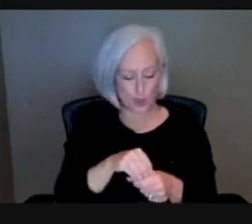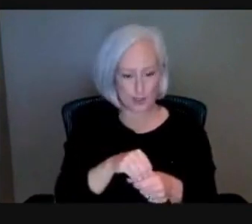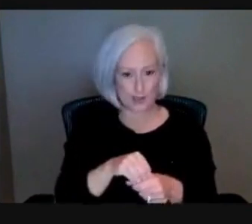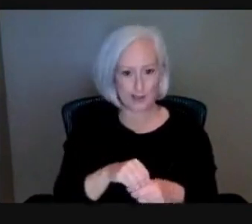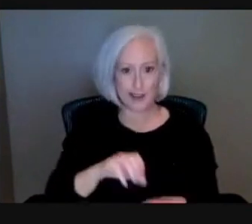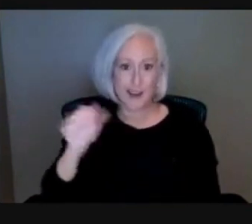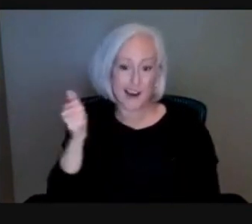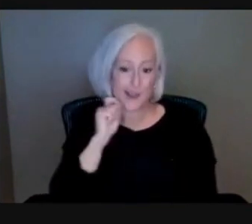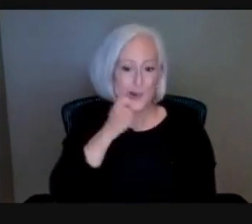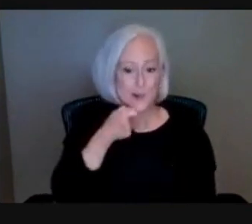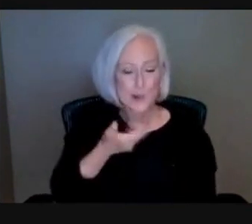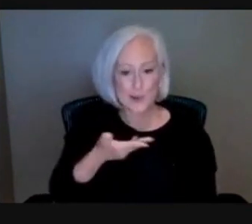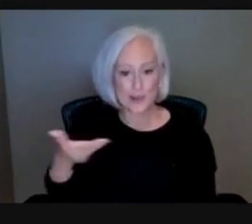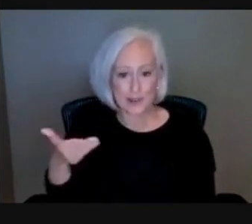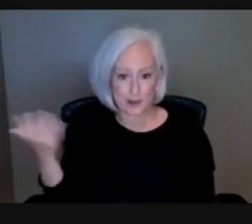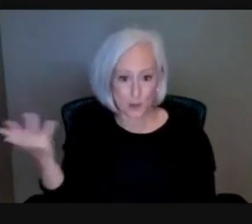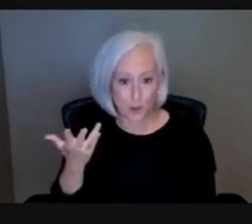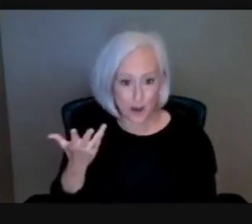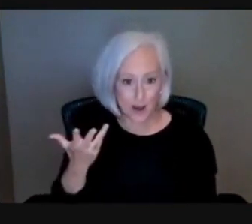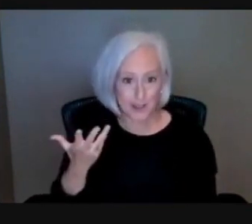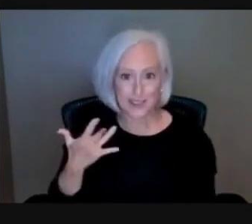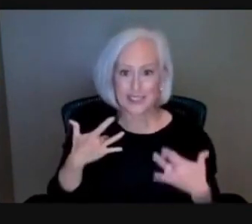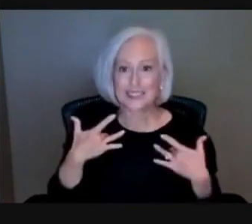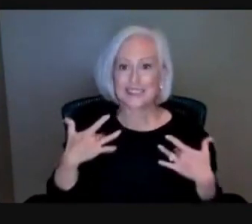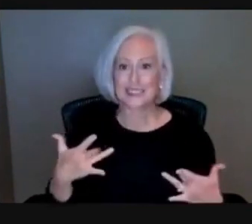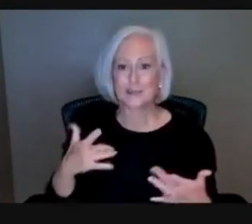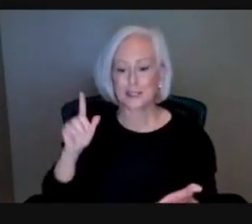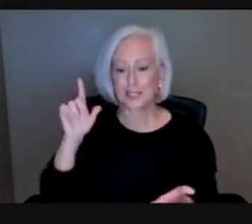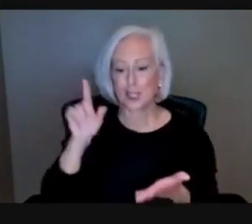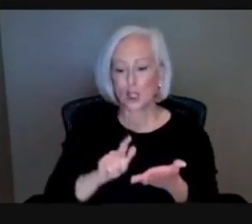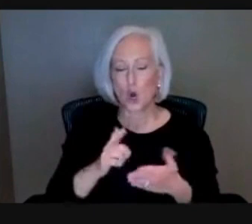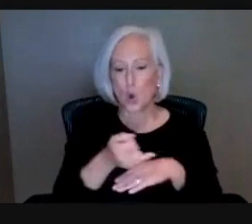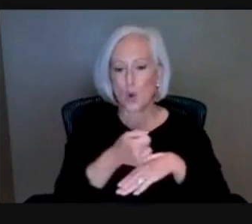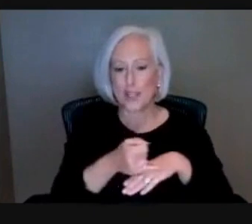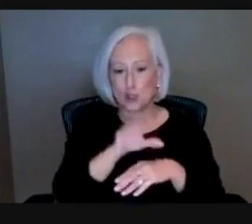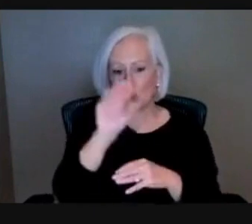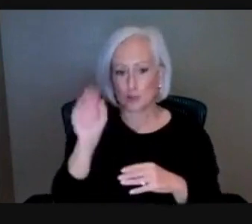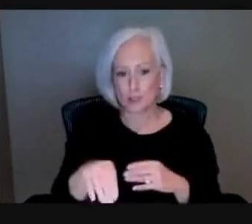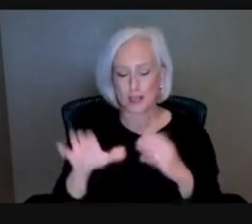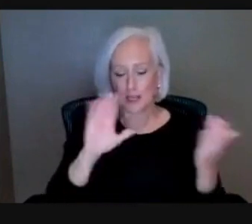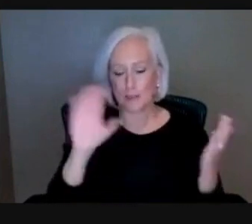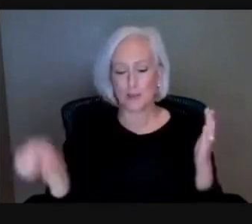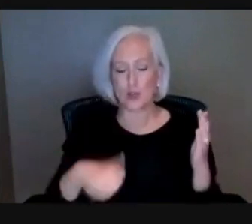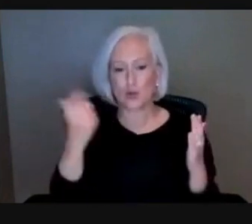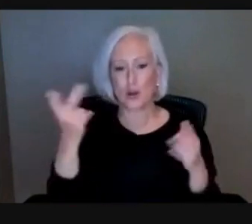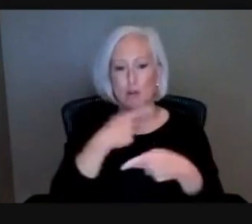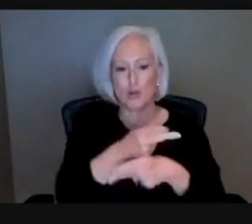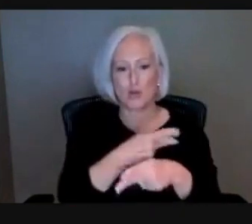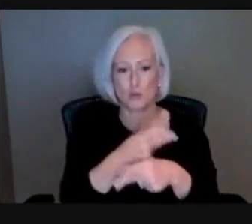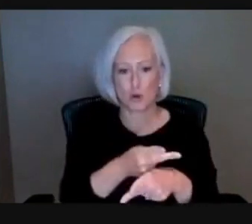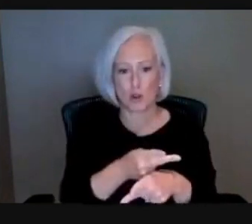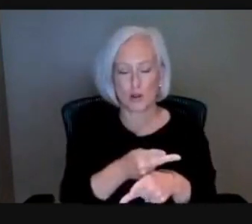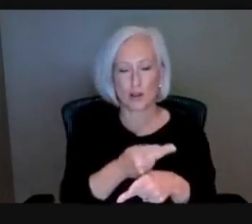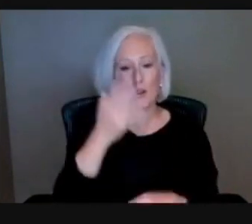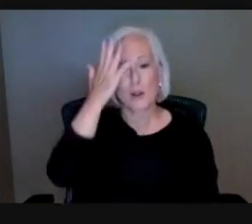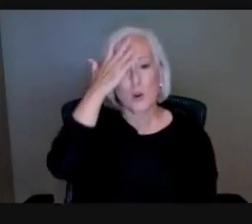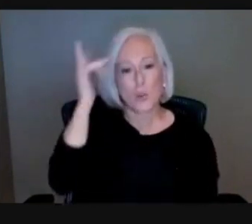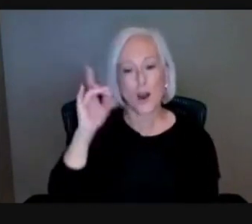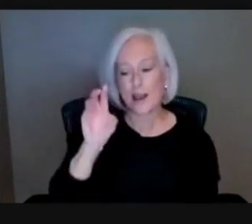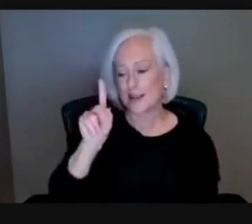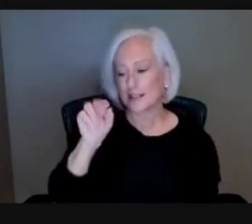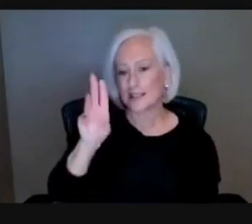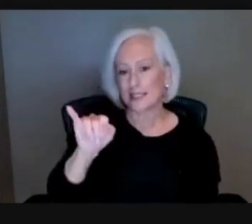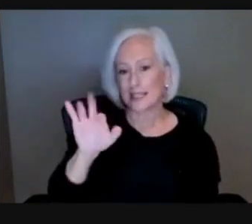about the HomeRun is that it's usually lower in interest rate versus any of the other products that are out there. Because it is Citibank's own